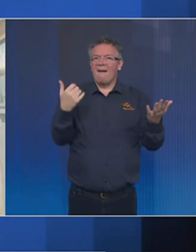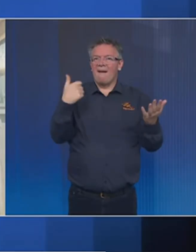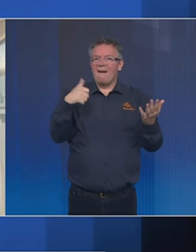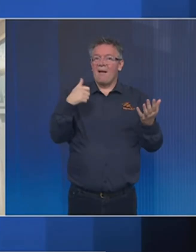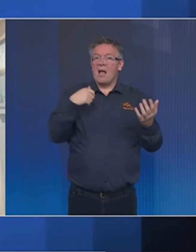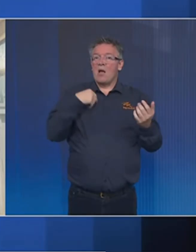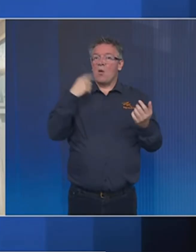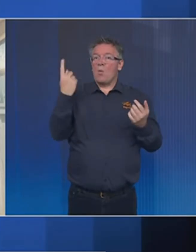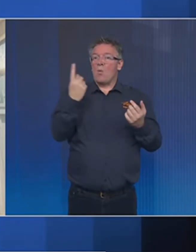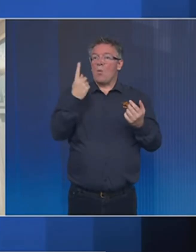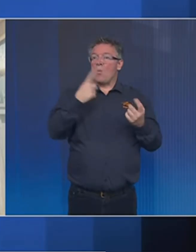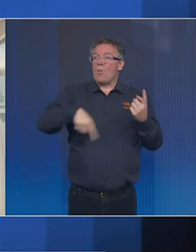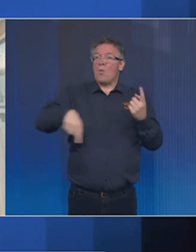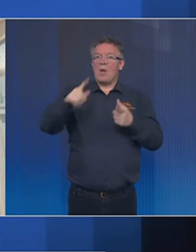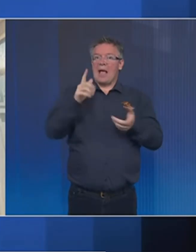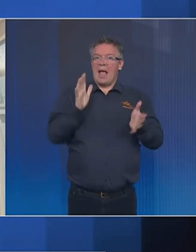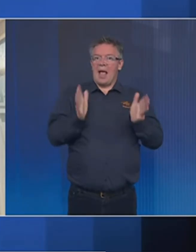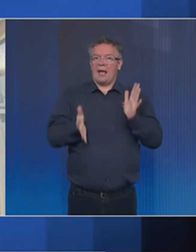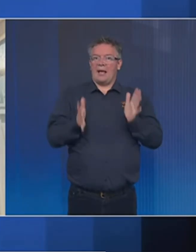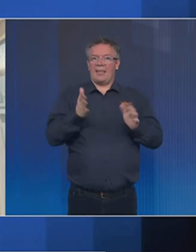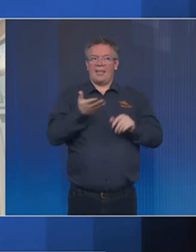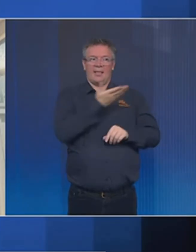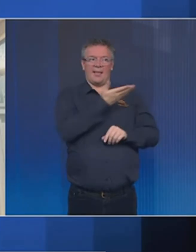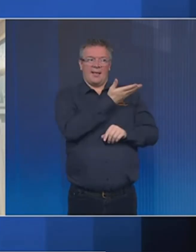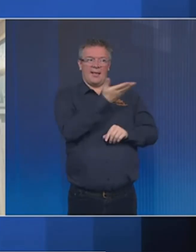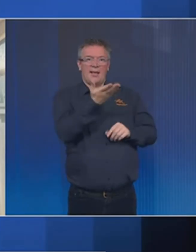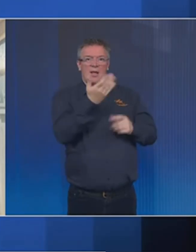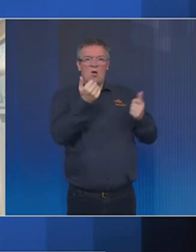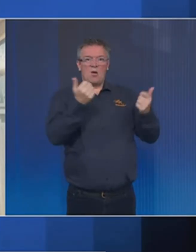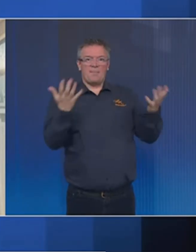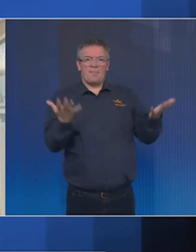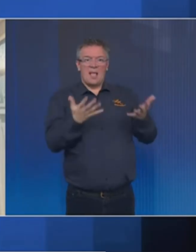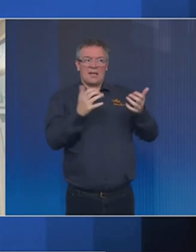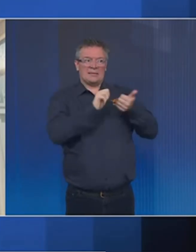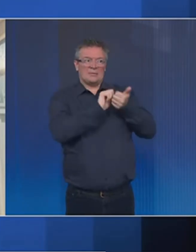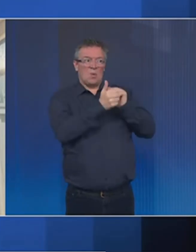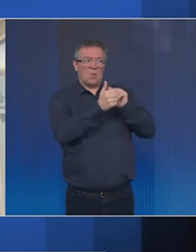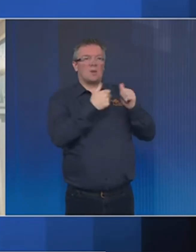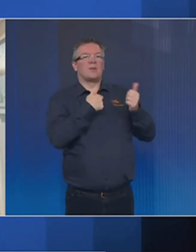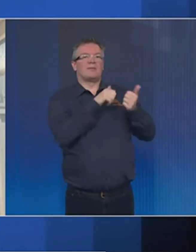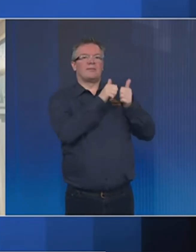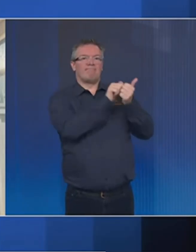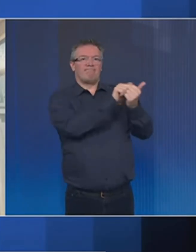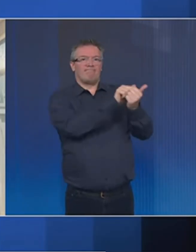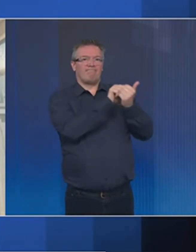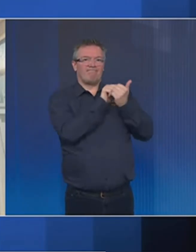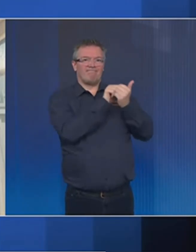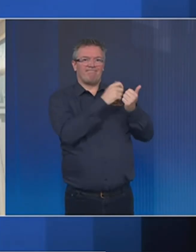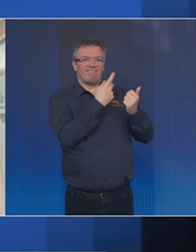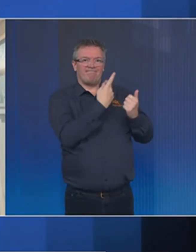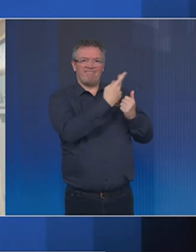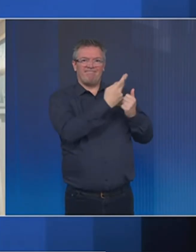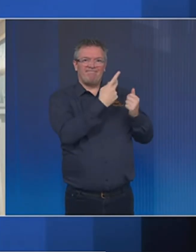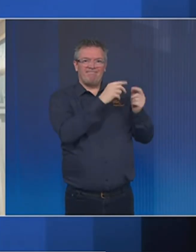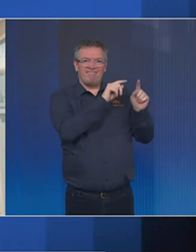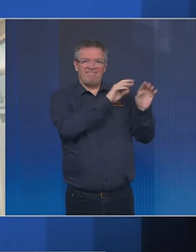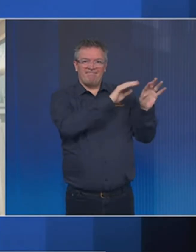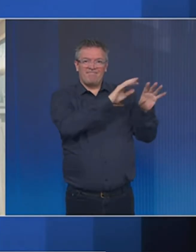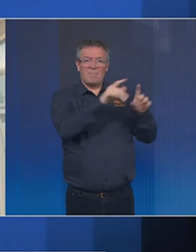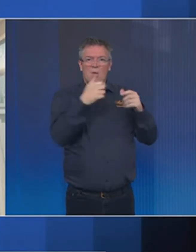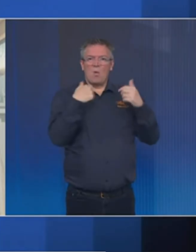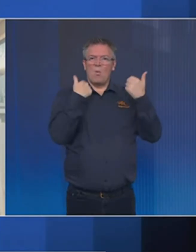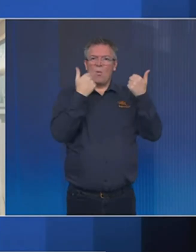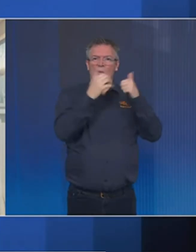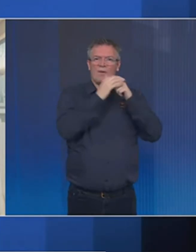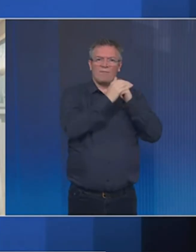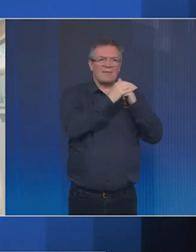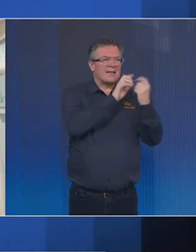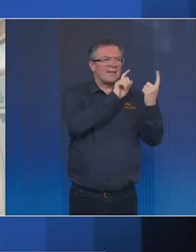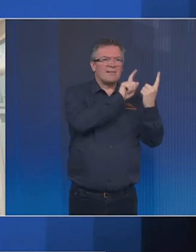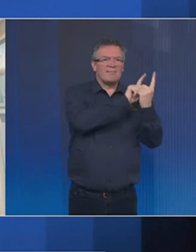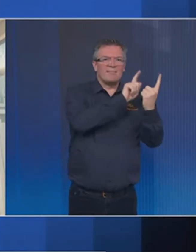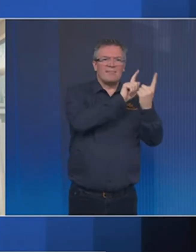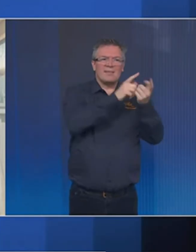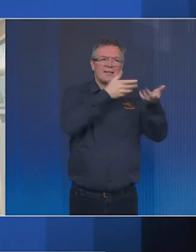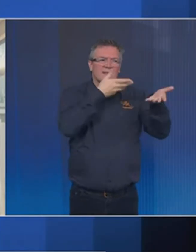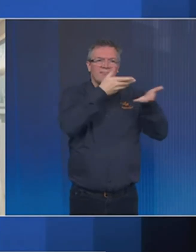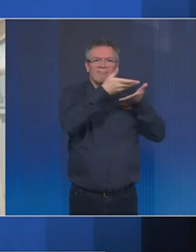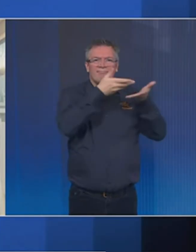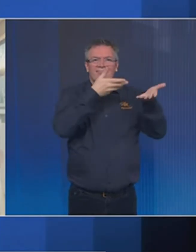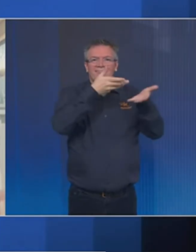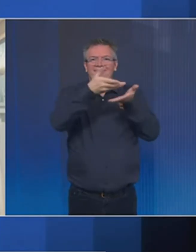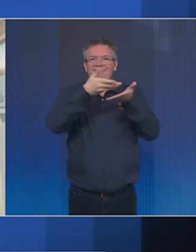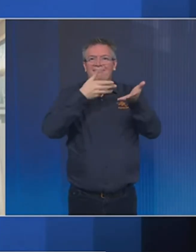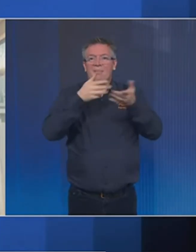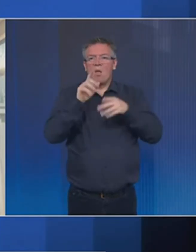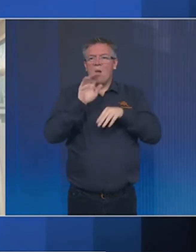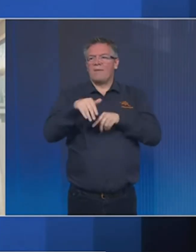players. And so some of those first players were in the NRL. So became really close friends with a few NRL players that,